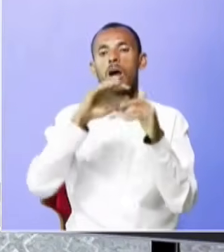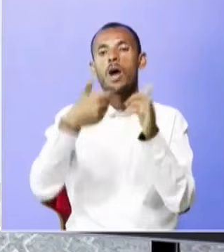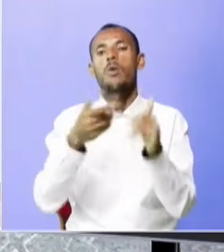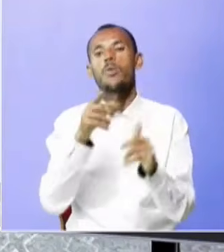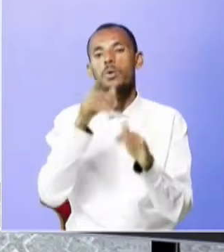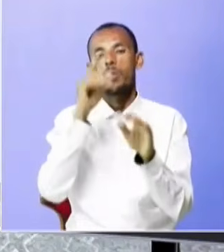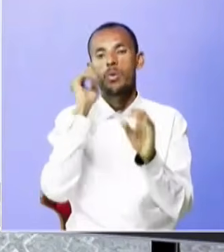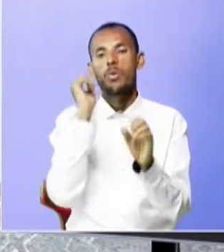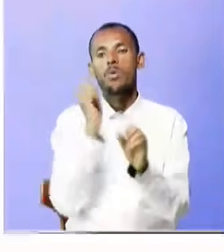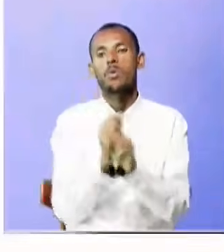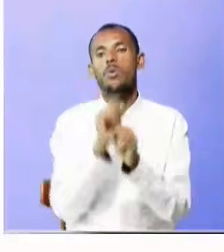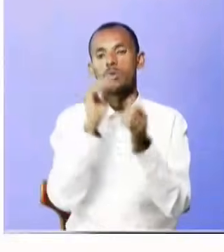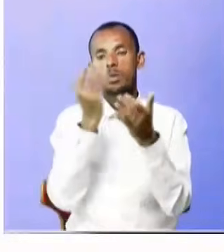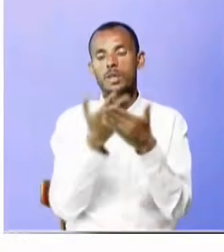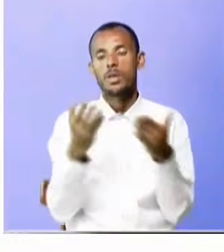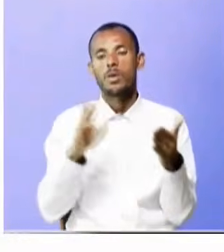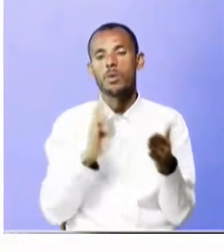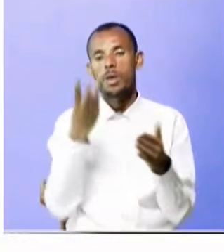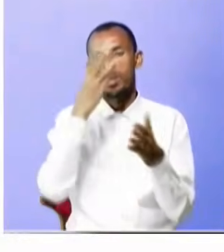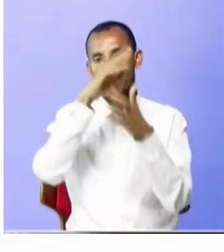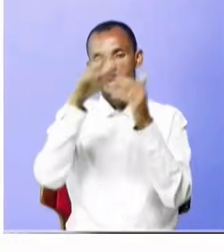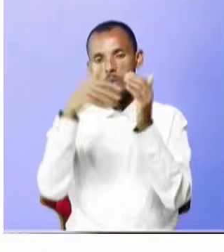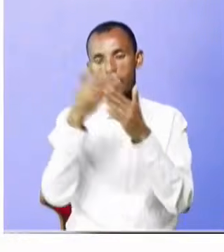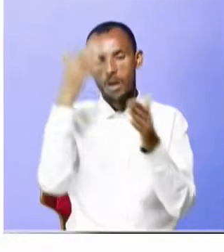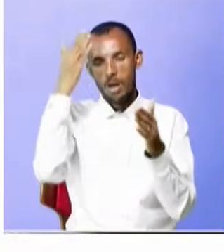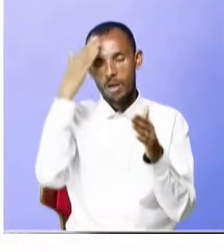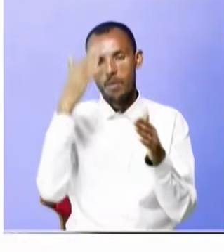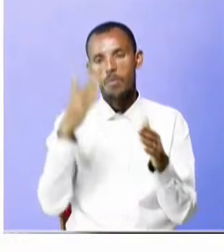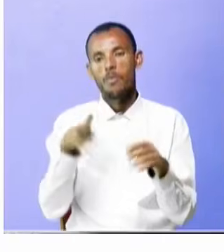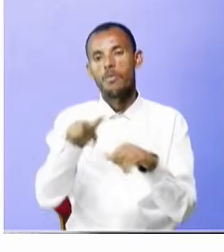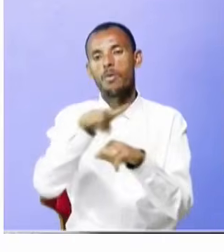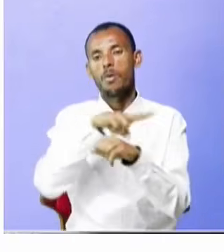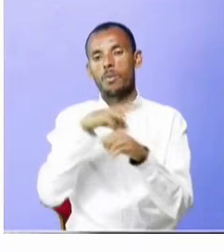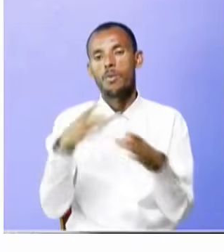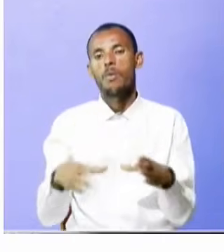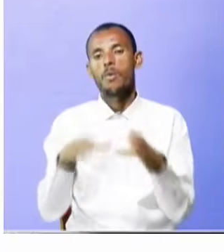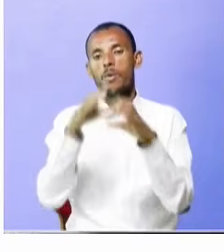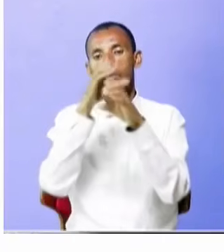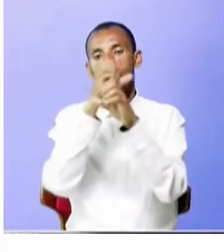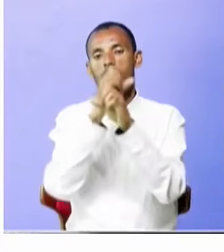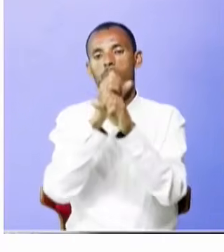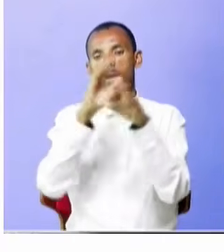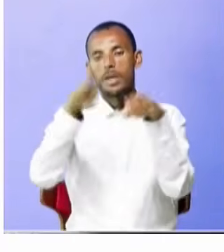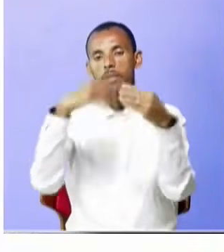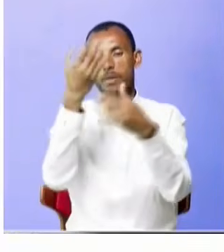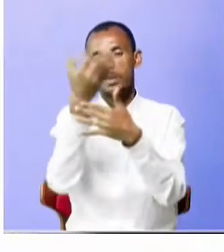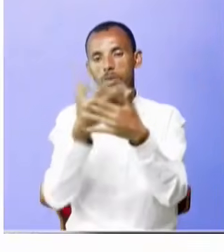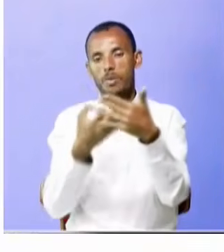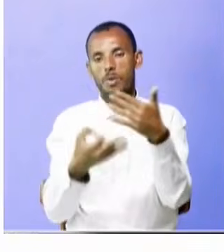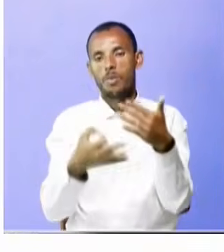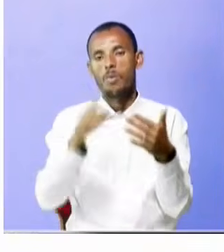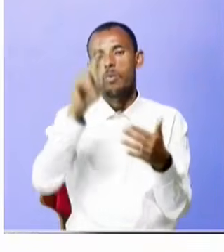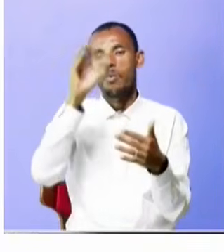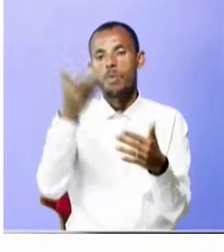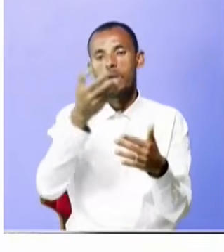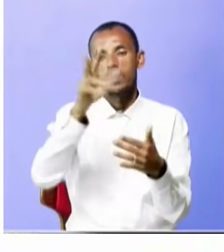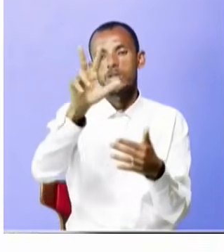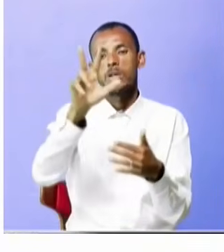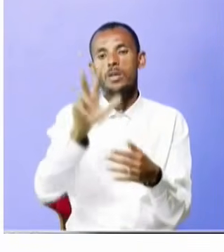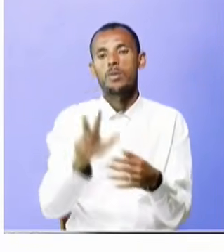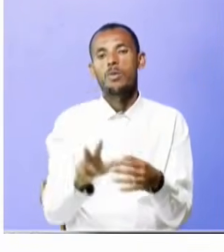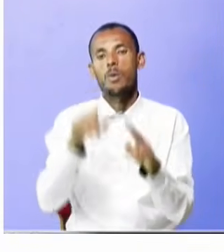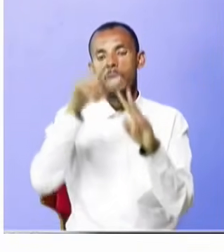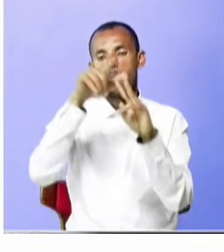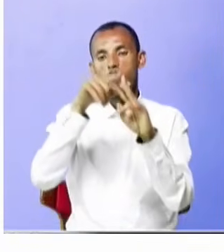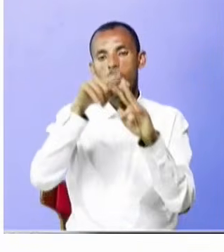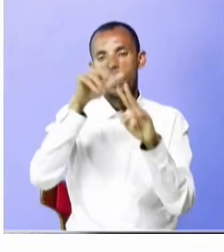things. We all know that the volume of a cone is given by the formula 1/3 of pi